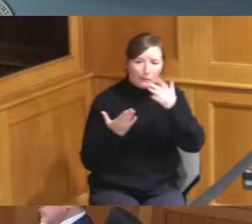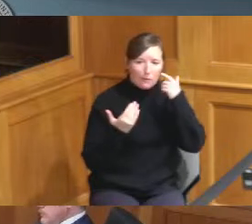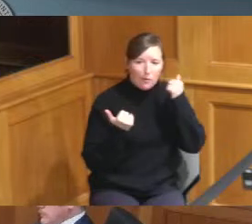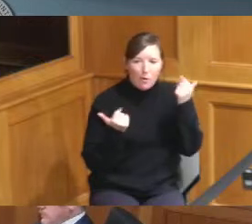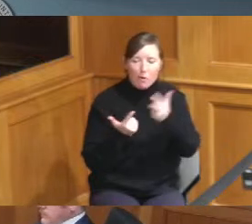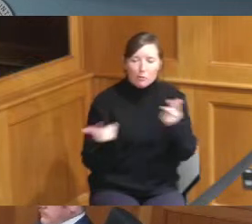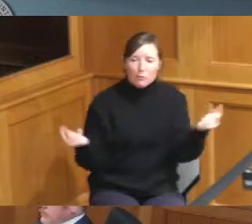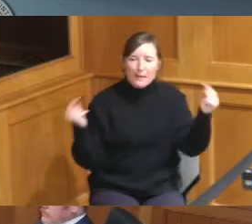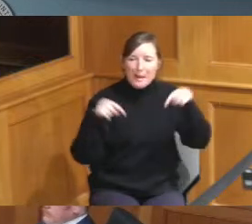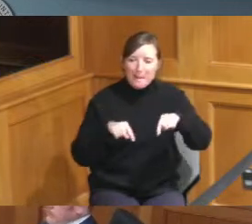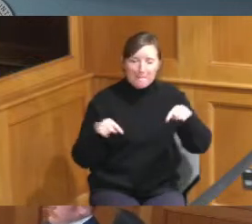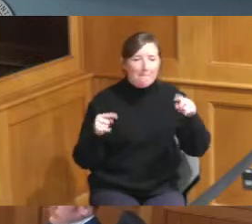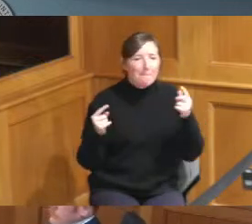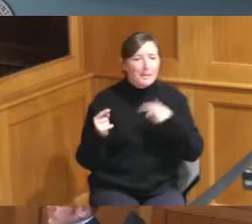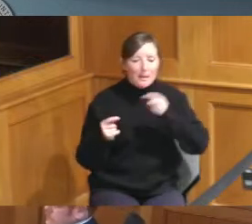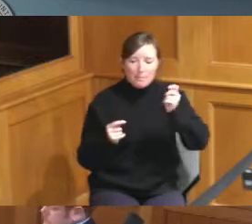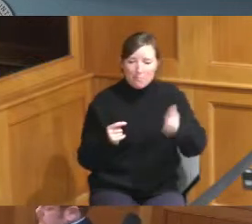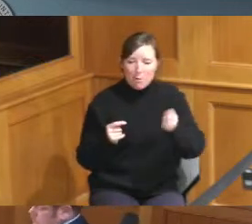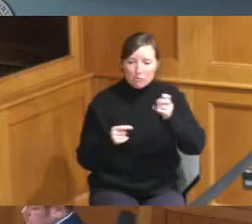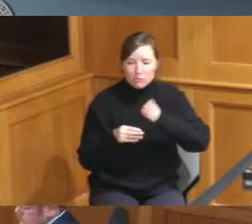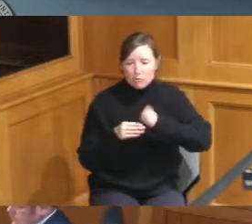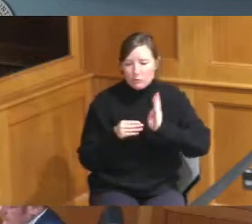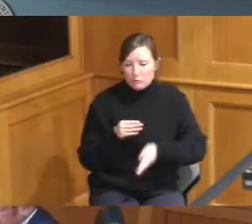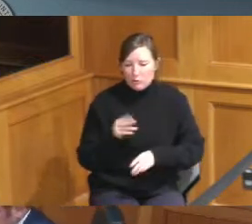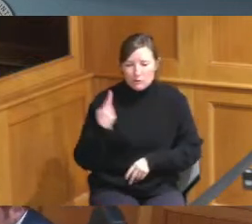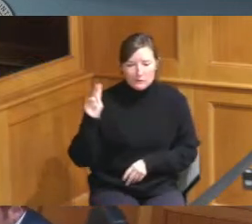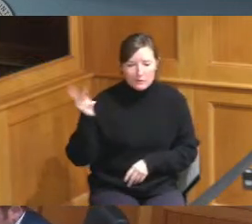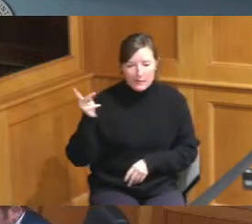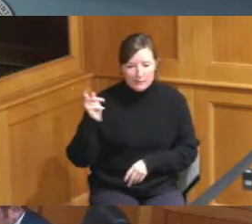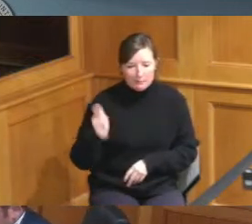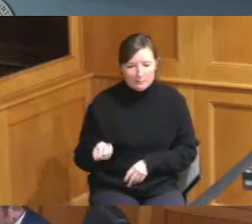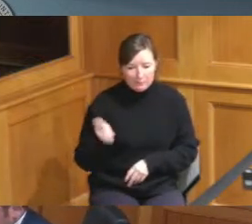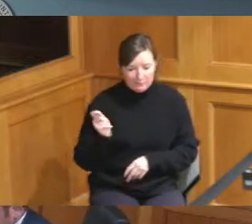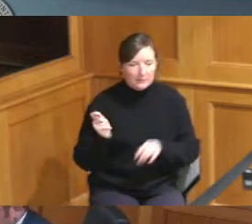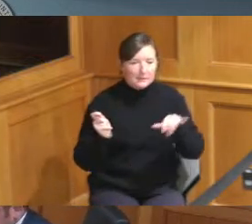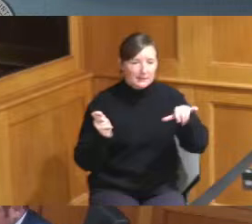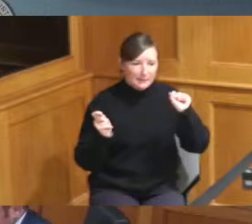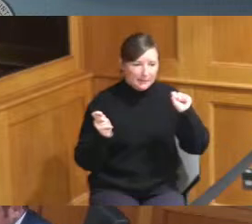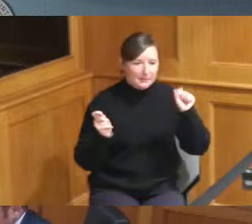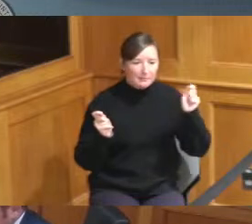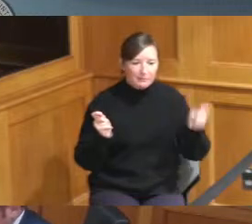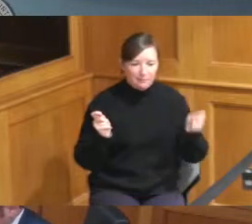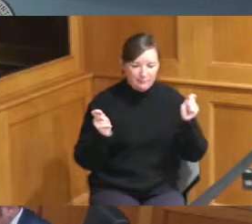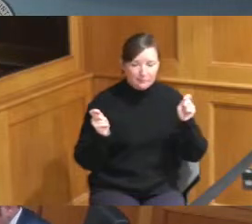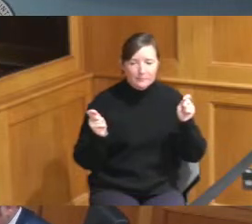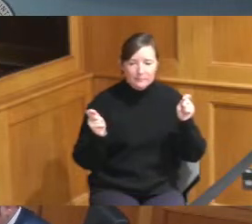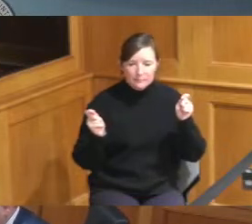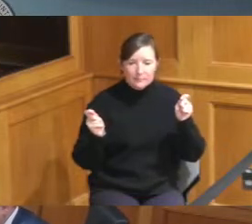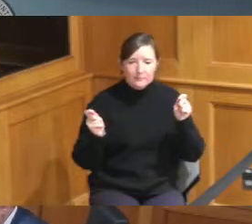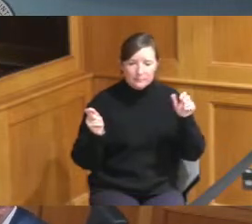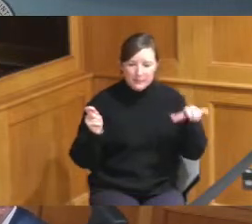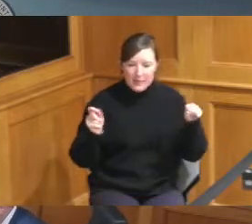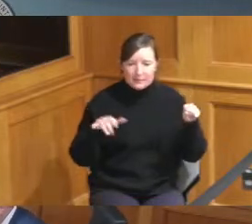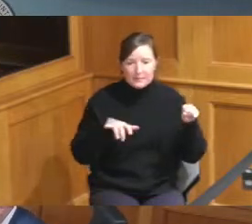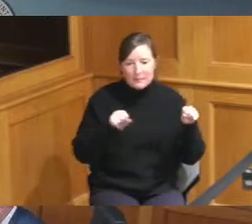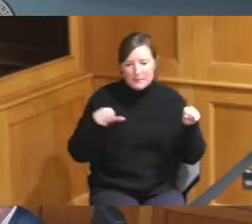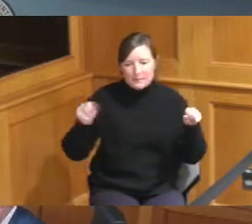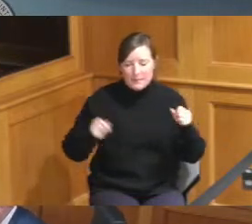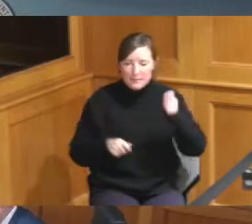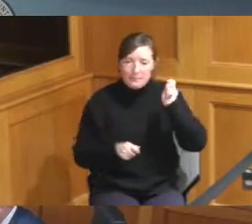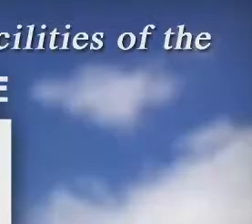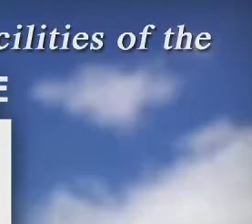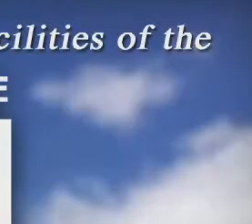down, and I have a motion to adjourn. Commissioner Reese? Yes. Commissioner Driehaus? Commissioner Summer Dumas? Yes.